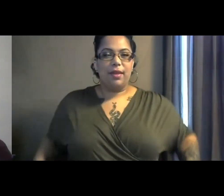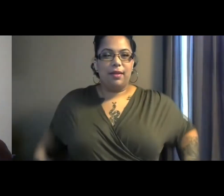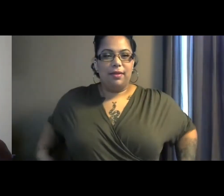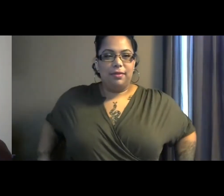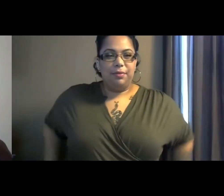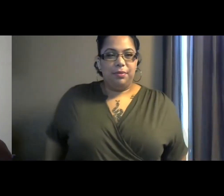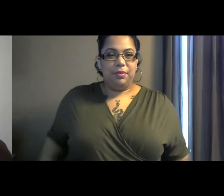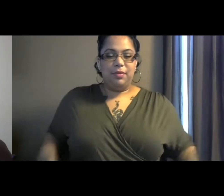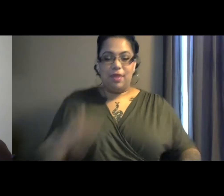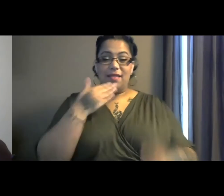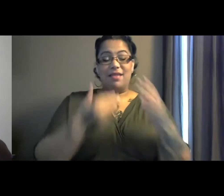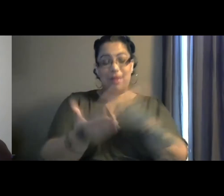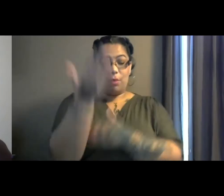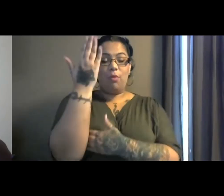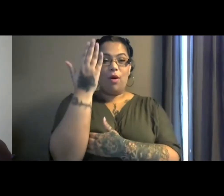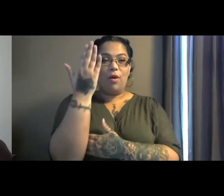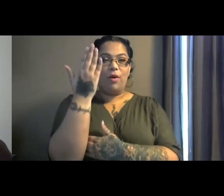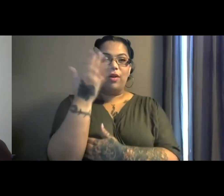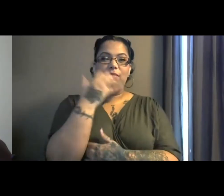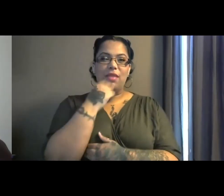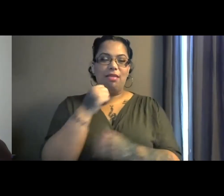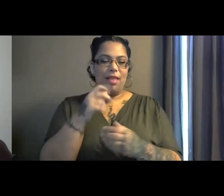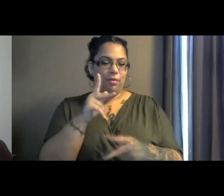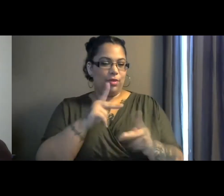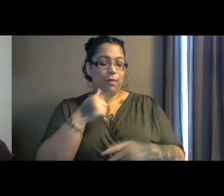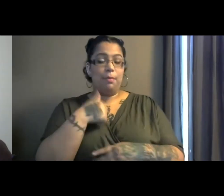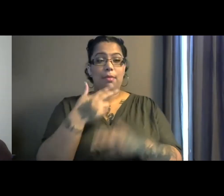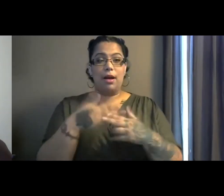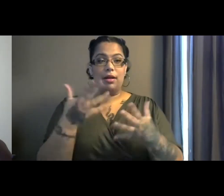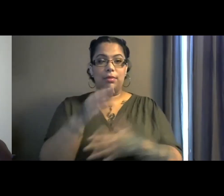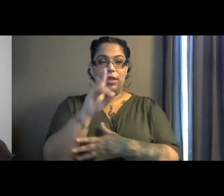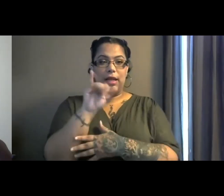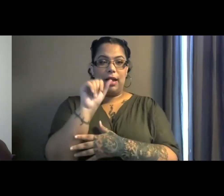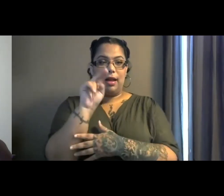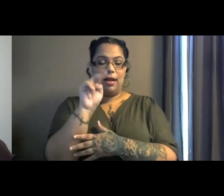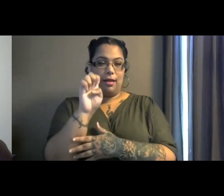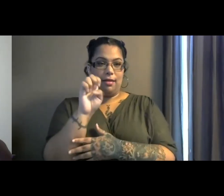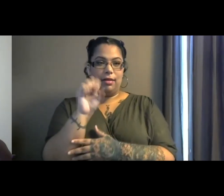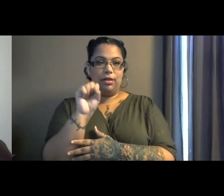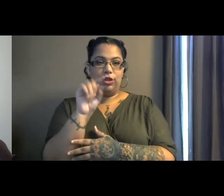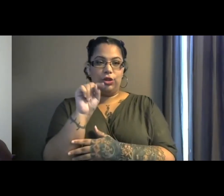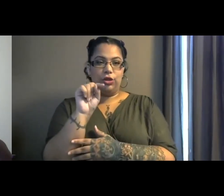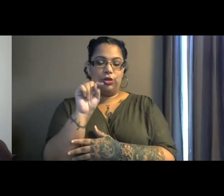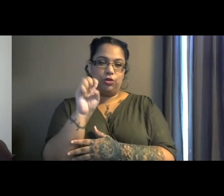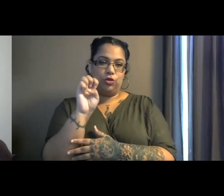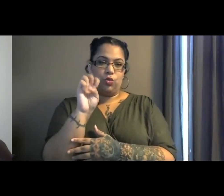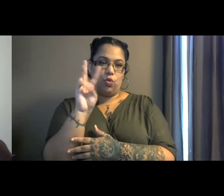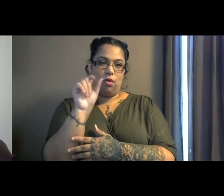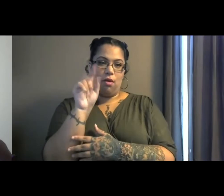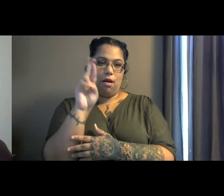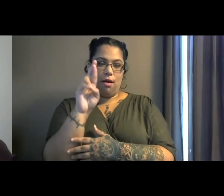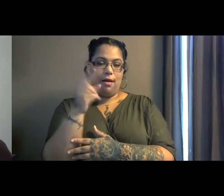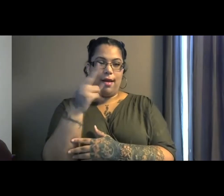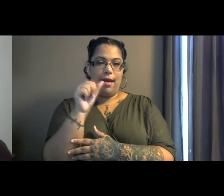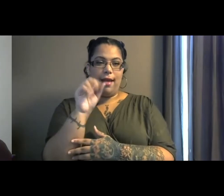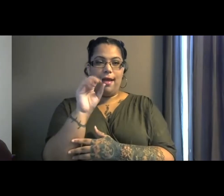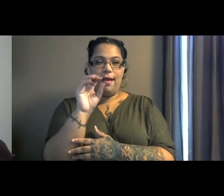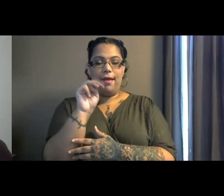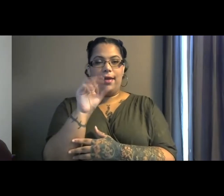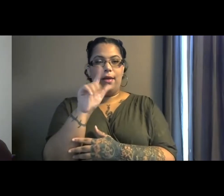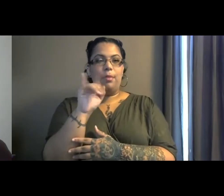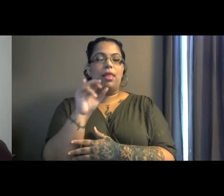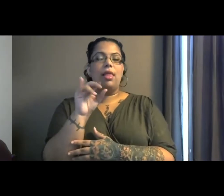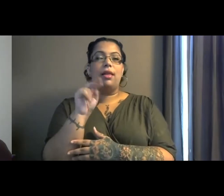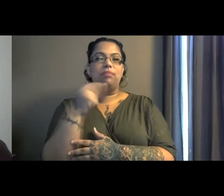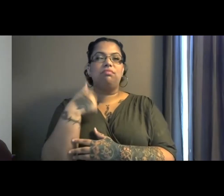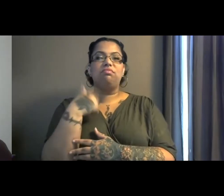Good morning, beloveds. My name is Dianne Stewart Hamlin, and I am the practitioner that is walking with you